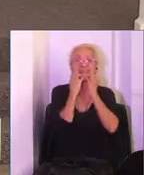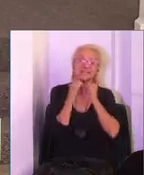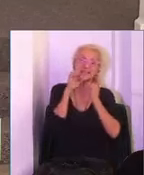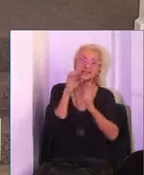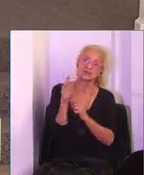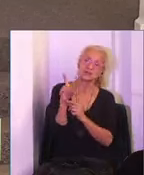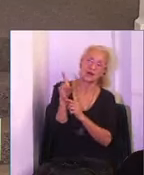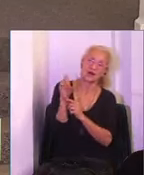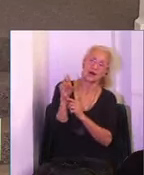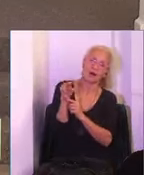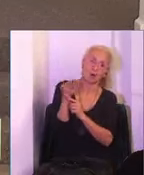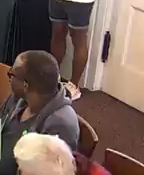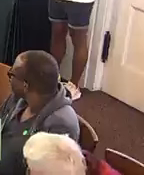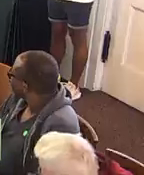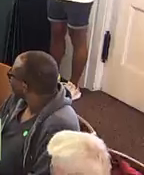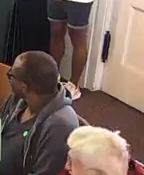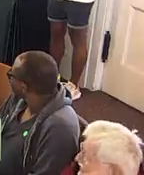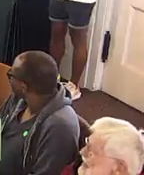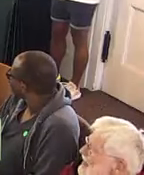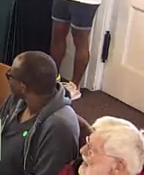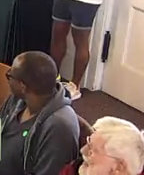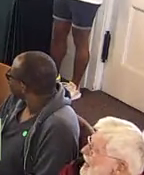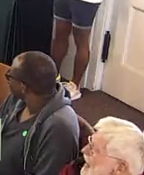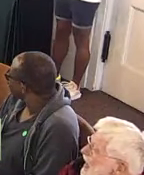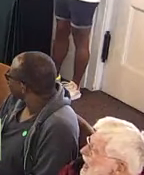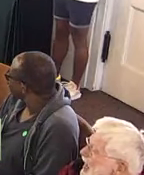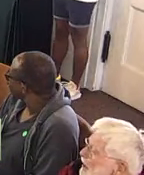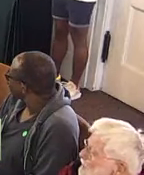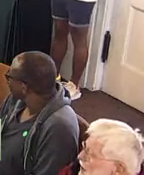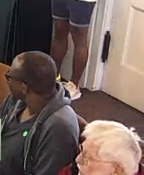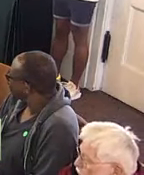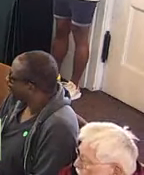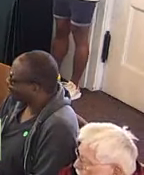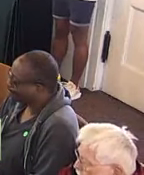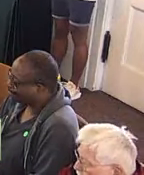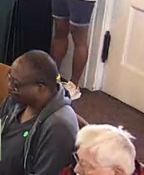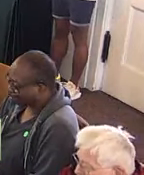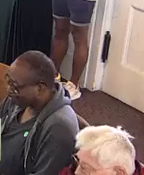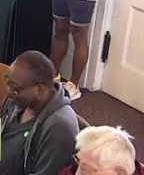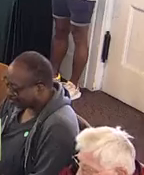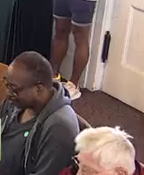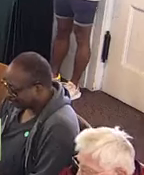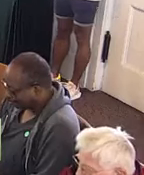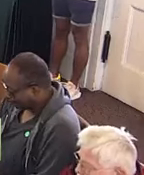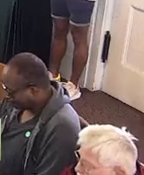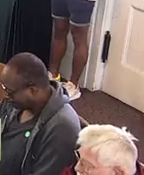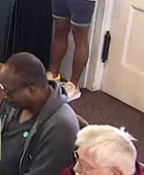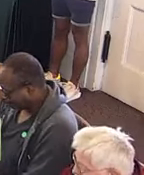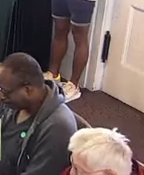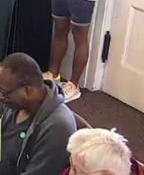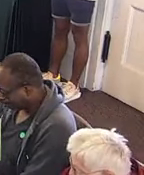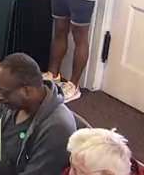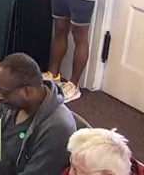birthday, dear John. Happy birthday to you.